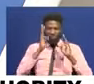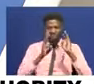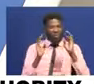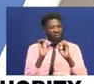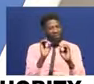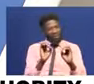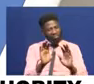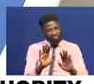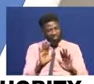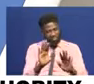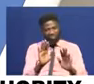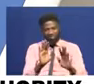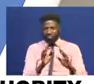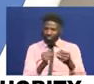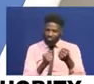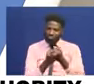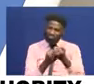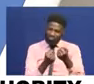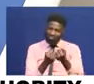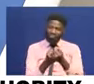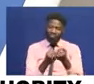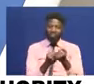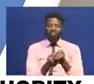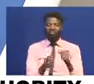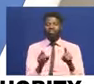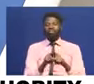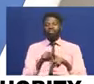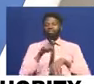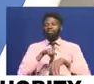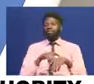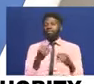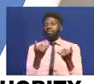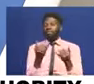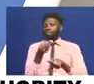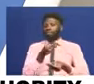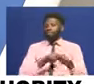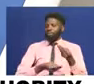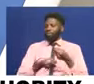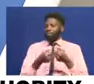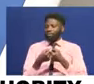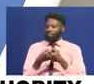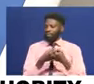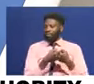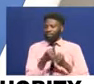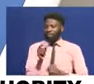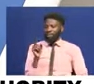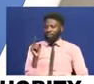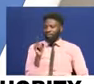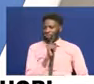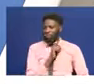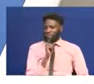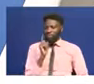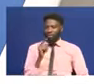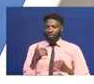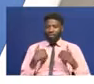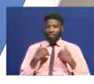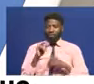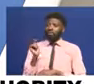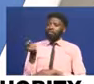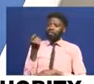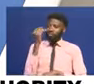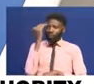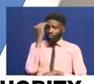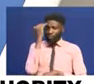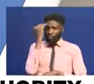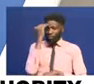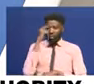is at a time when, of course, also economically, we are having a lot of financial difficulty in this country. And you know, with every